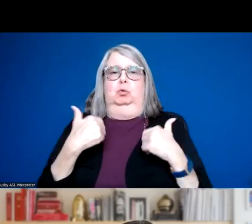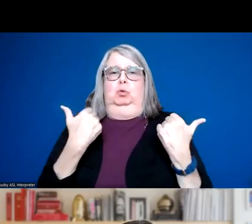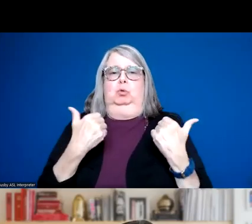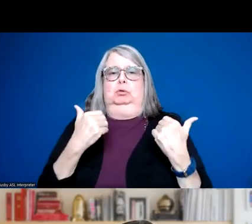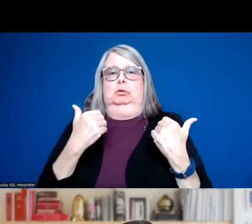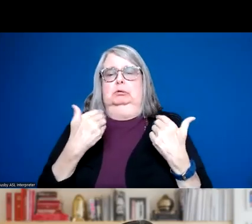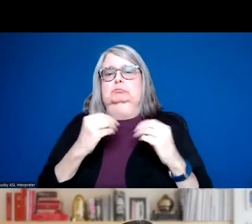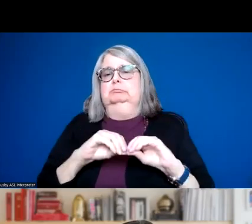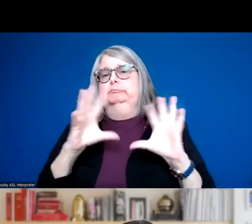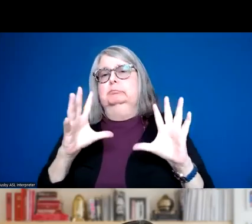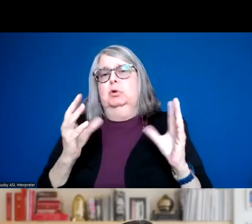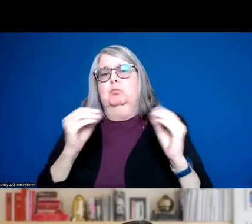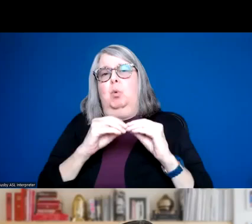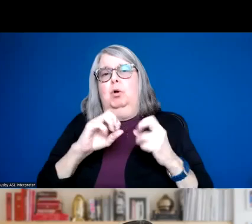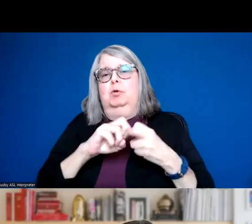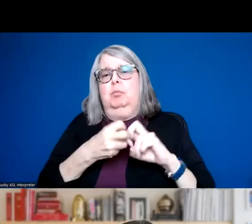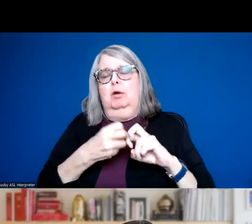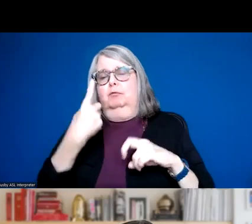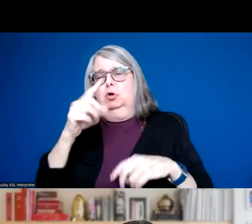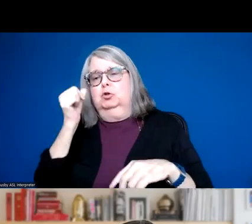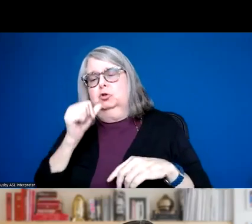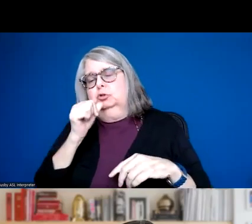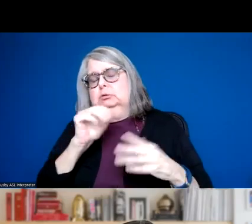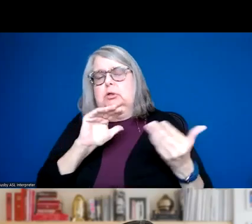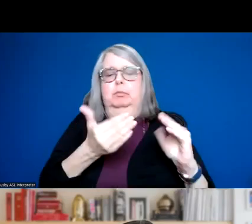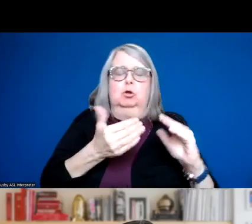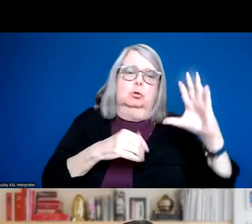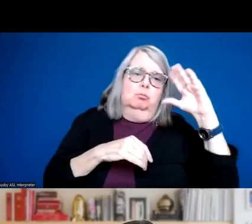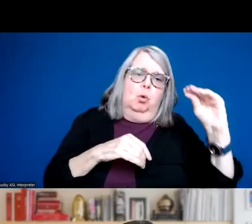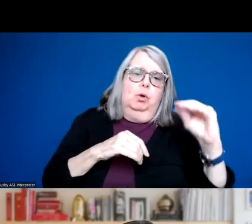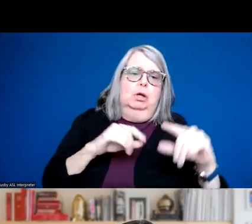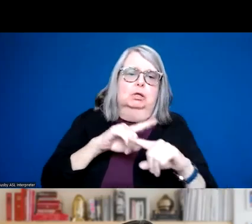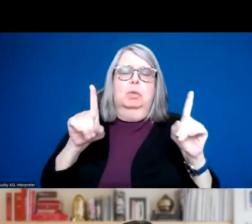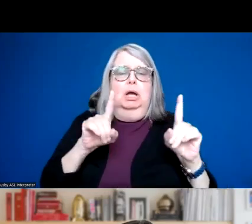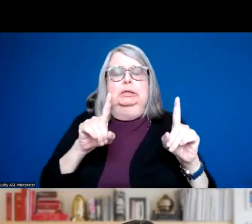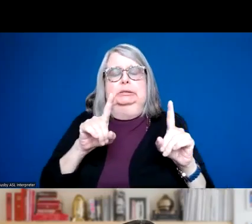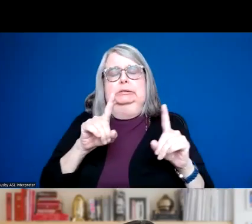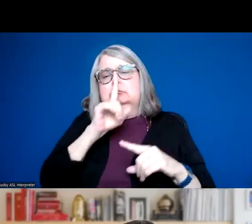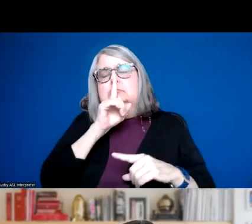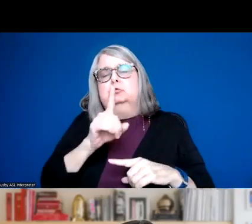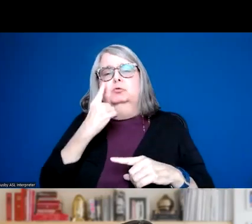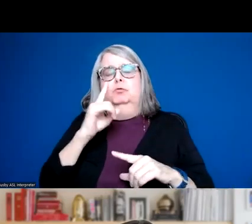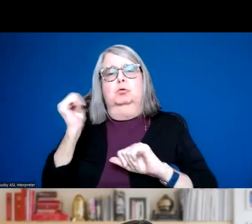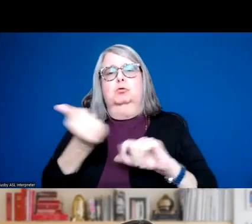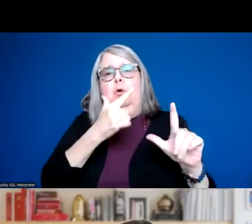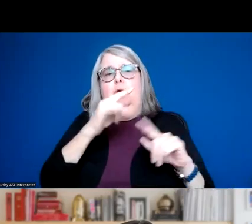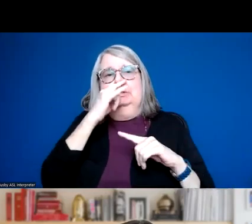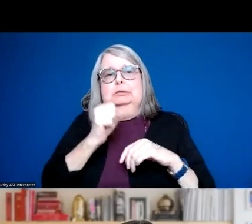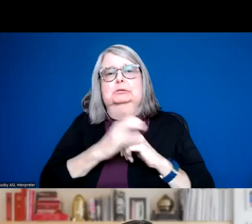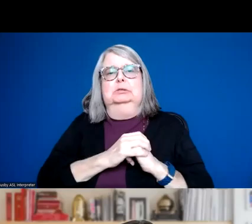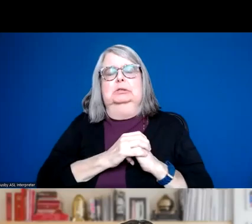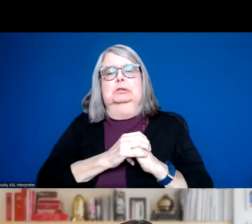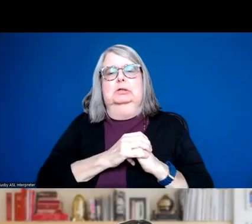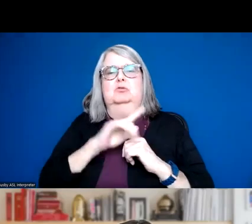this is more of a problem for girls than for boys, but it's the case for all kids. And the question, though, is